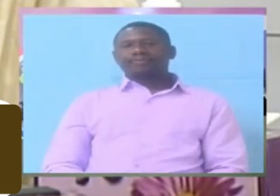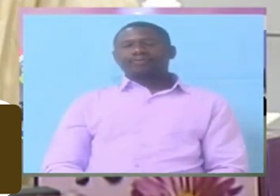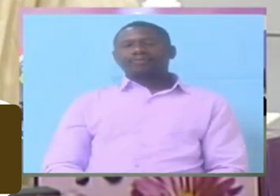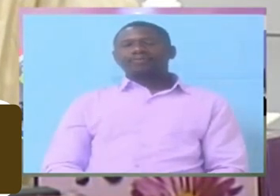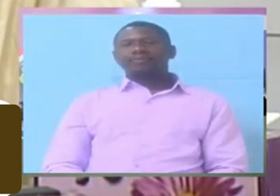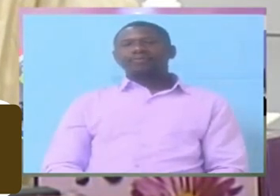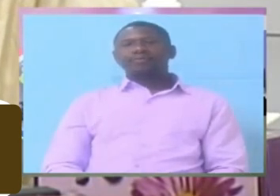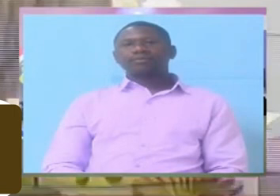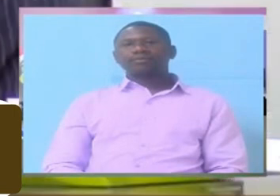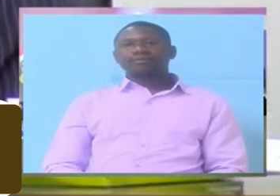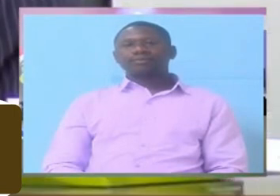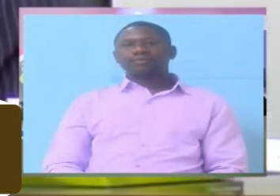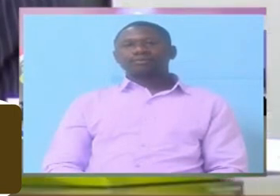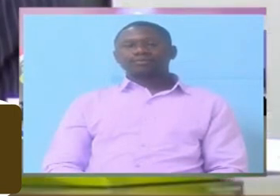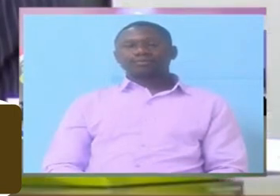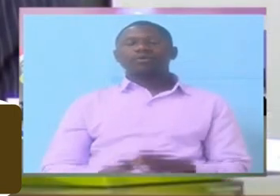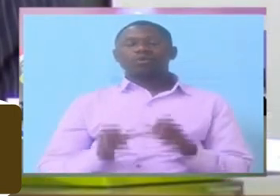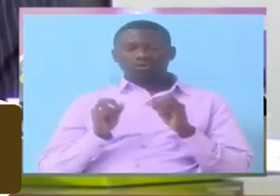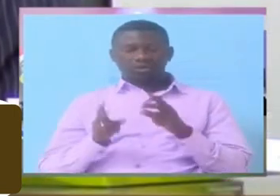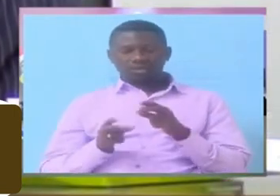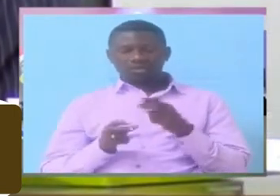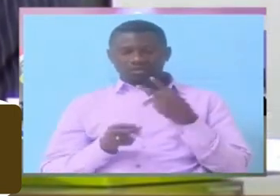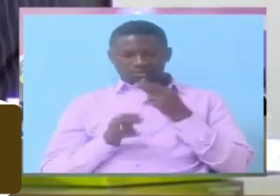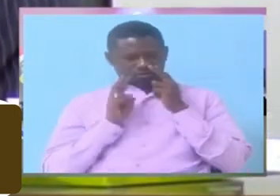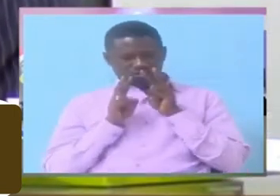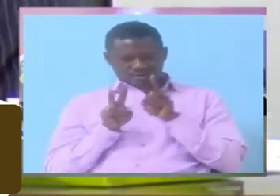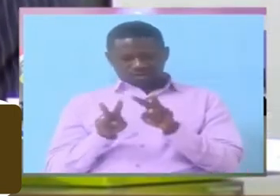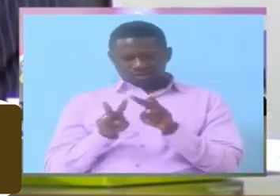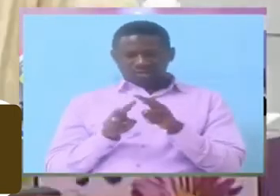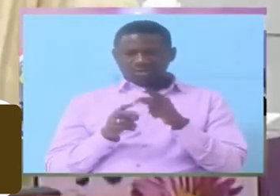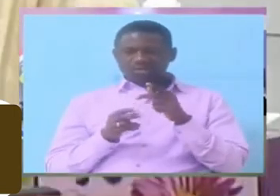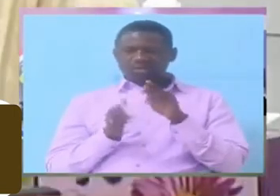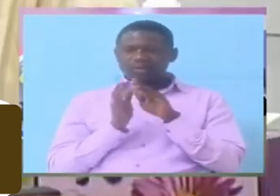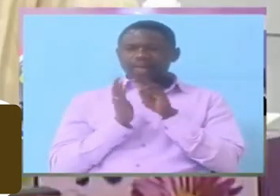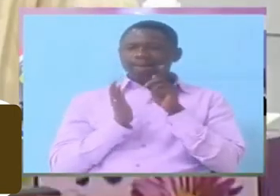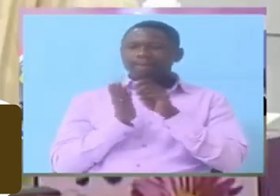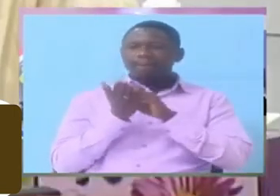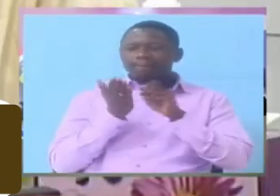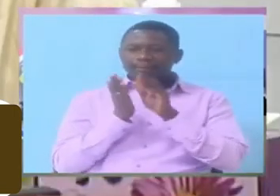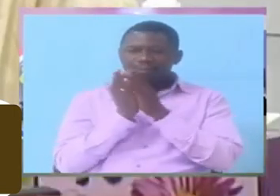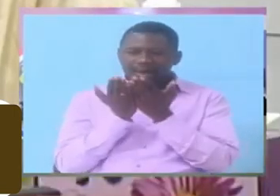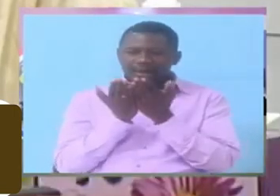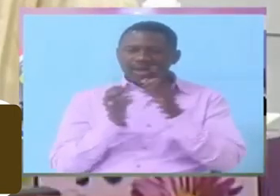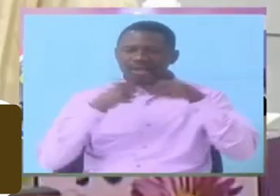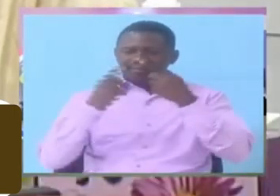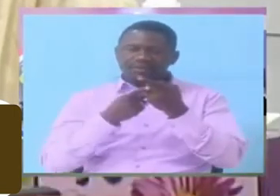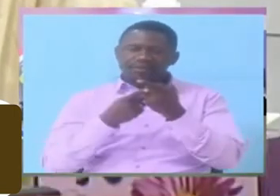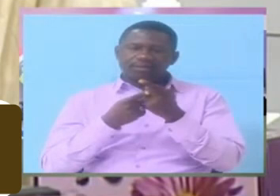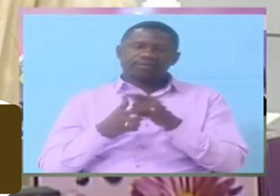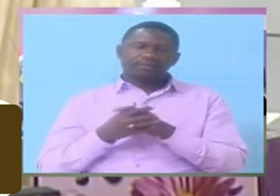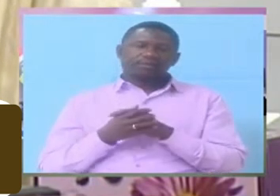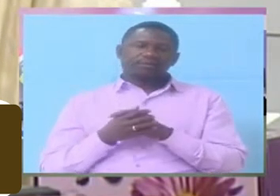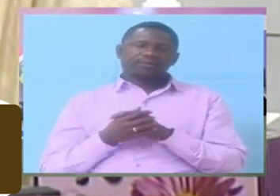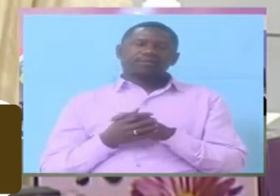Okay, did you see the diary eventually? Yeah, the diary was produced and an extract was made for me for